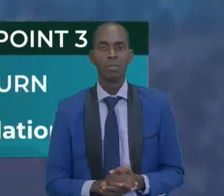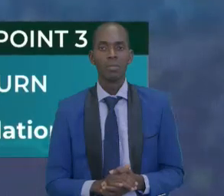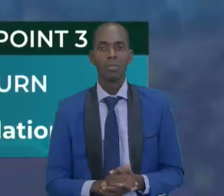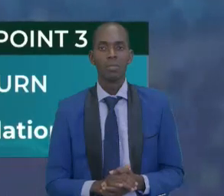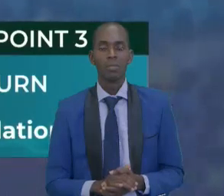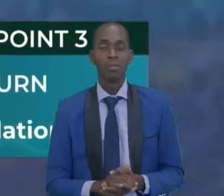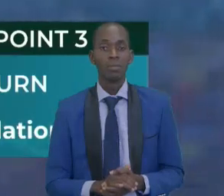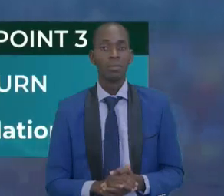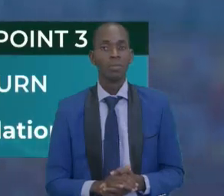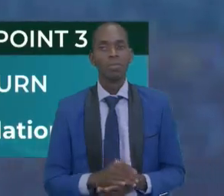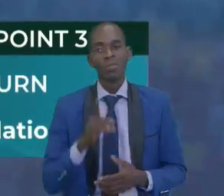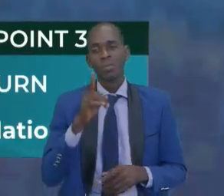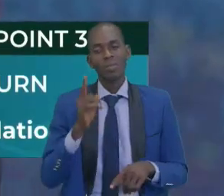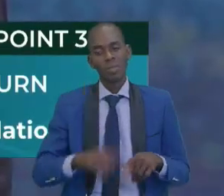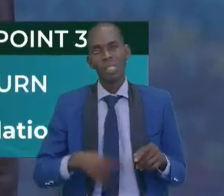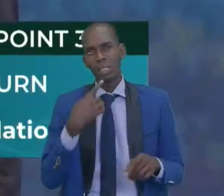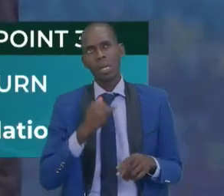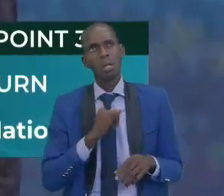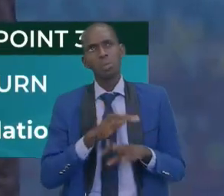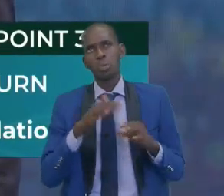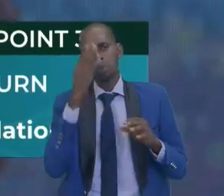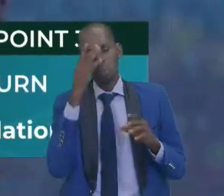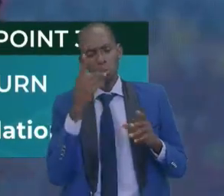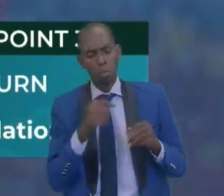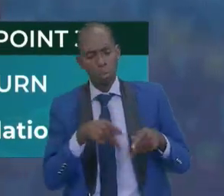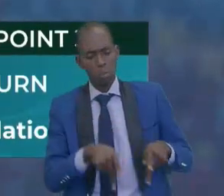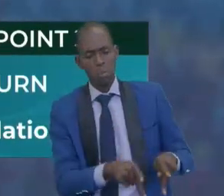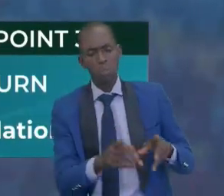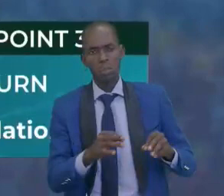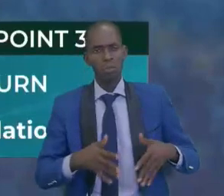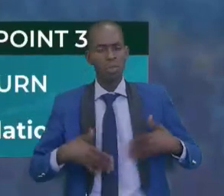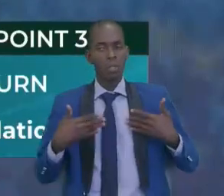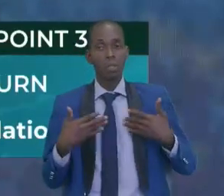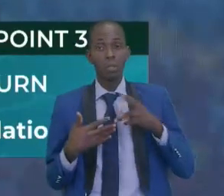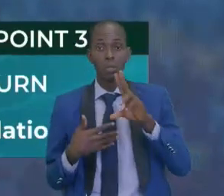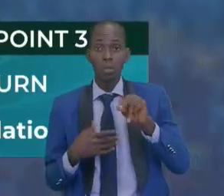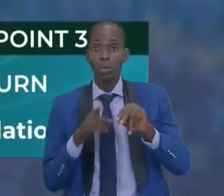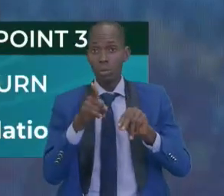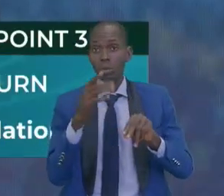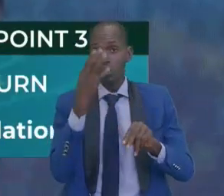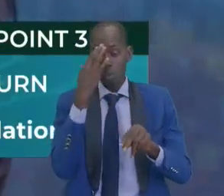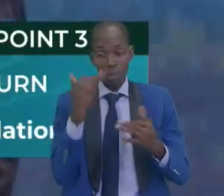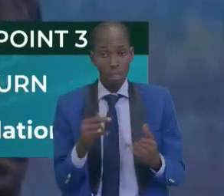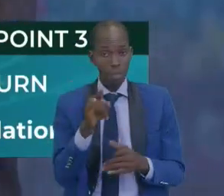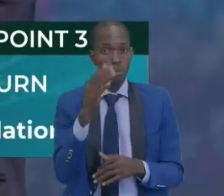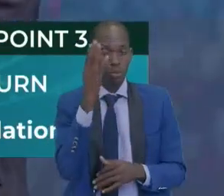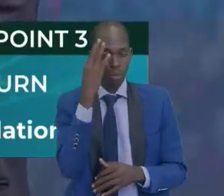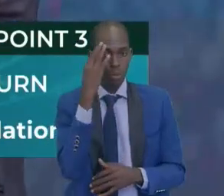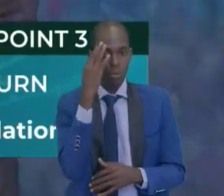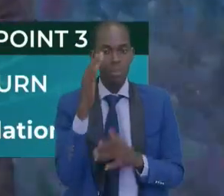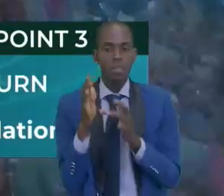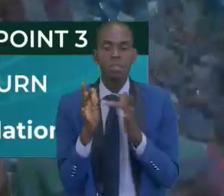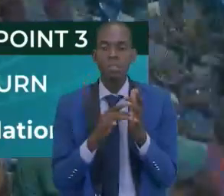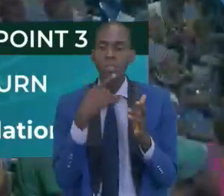You cannot say, I don't know the path of life. Now you know, now you know. Jesus said, I am